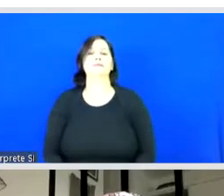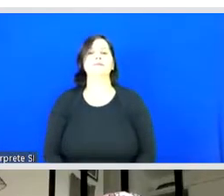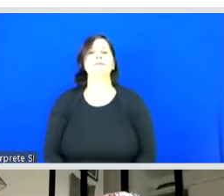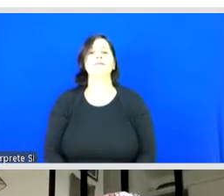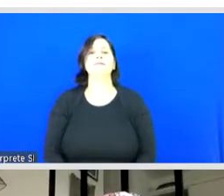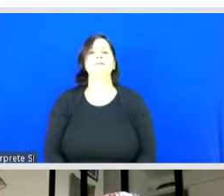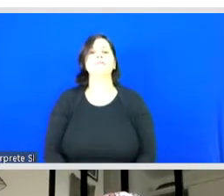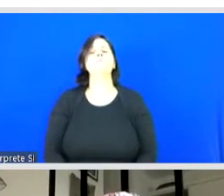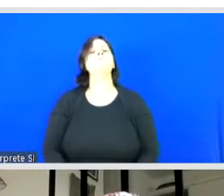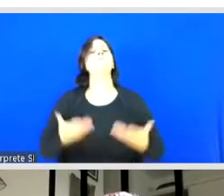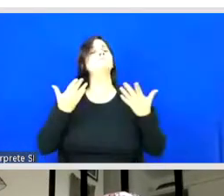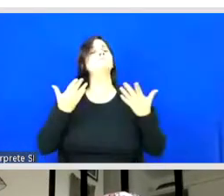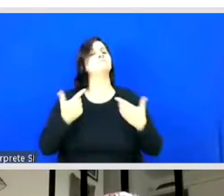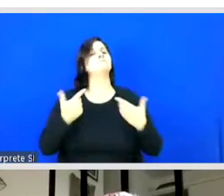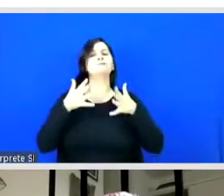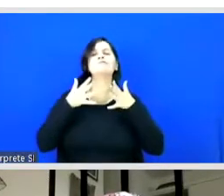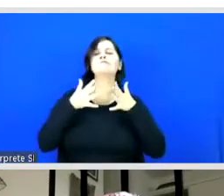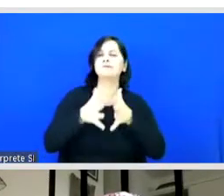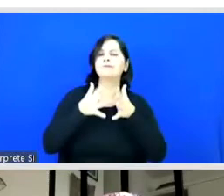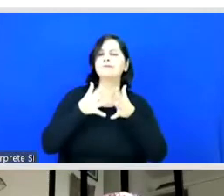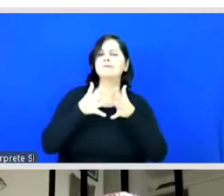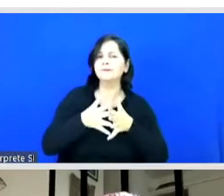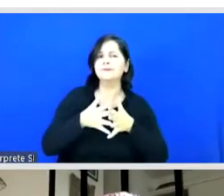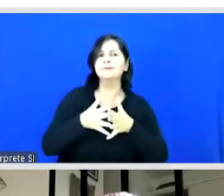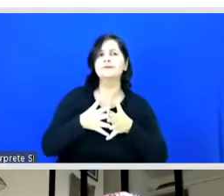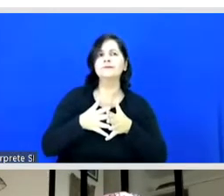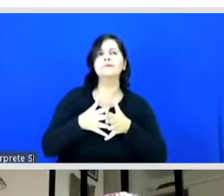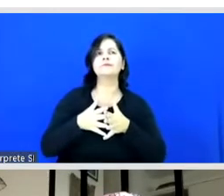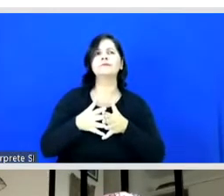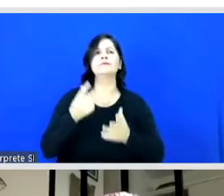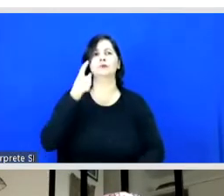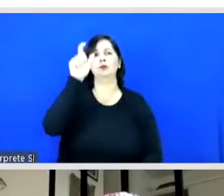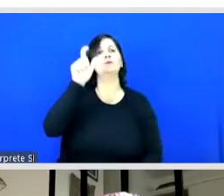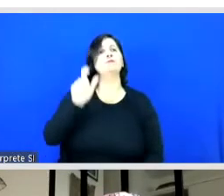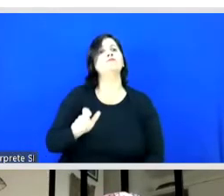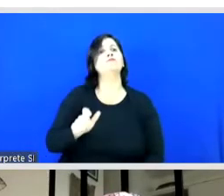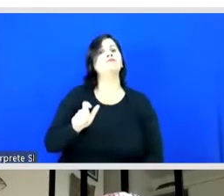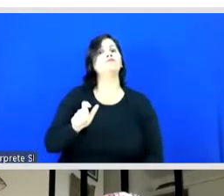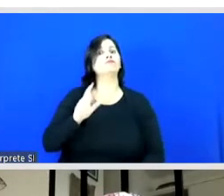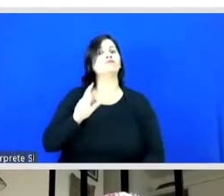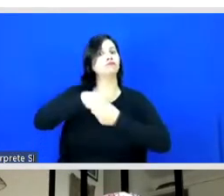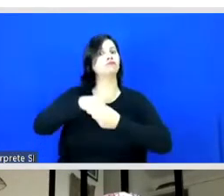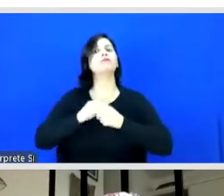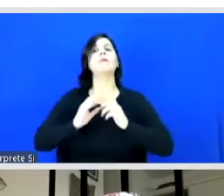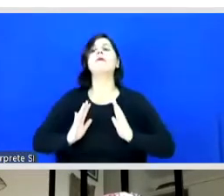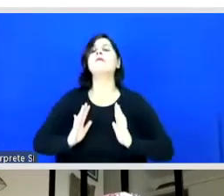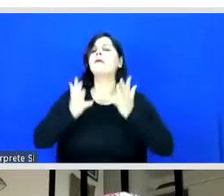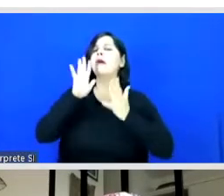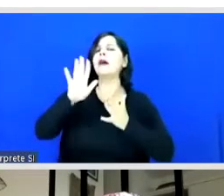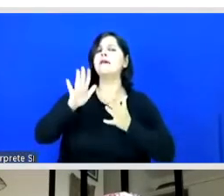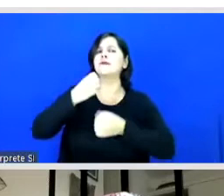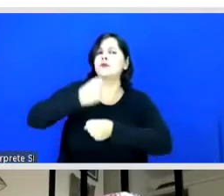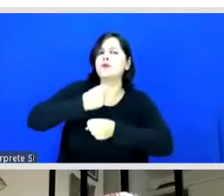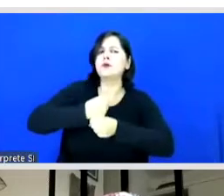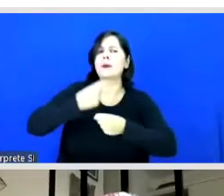the subject. In your opinion, what are the emerging strategies that can be implemented to reverse the